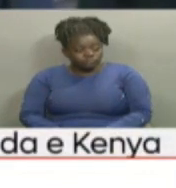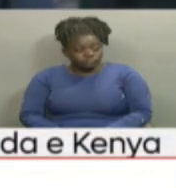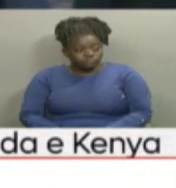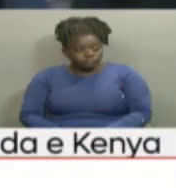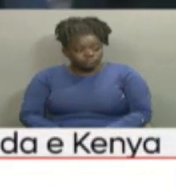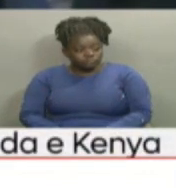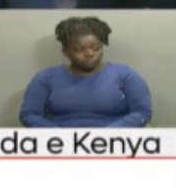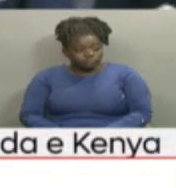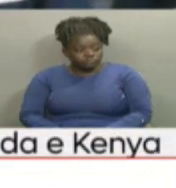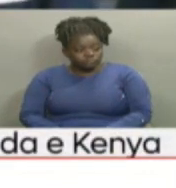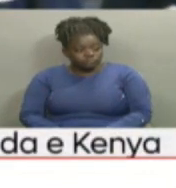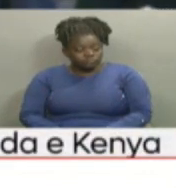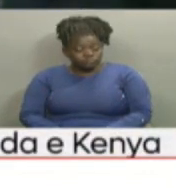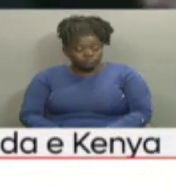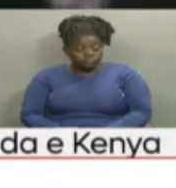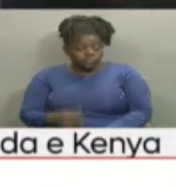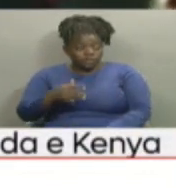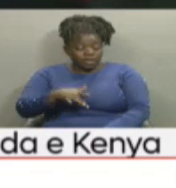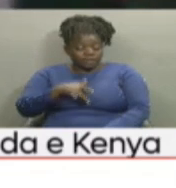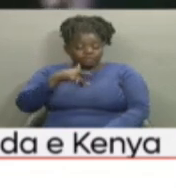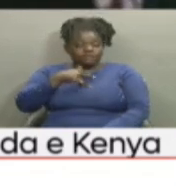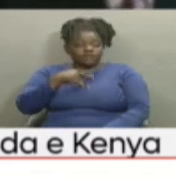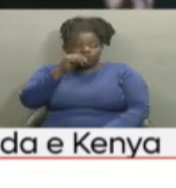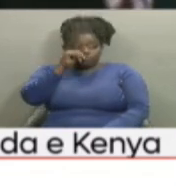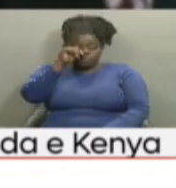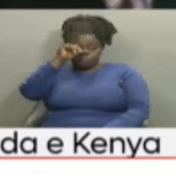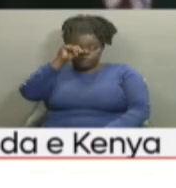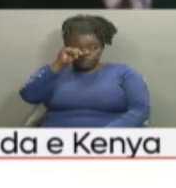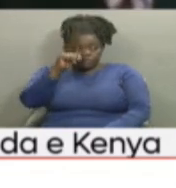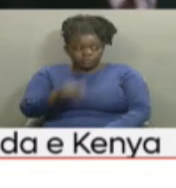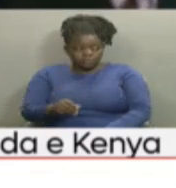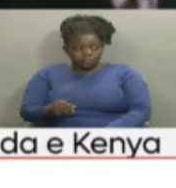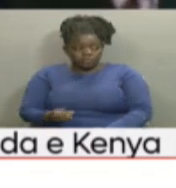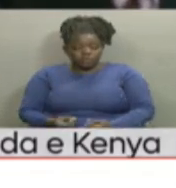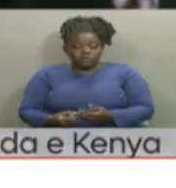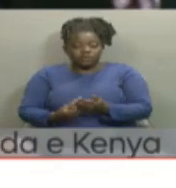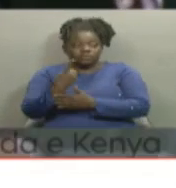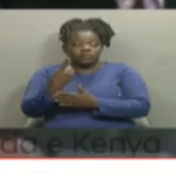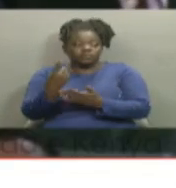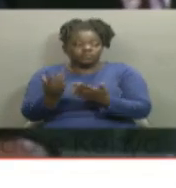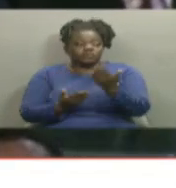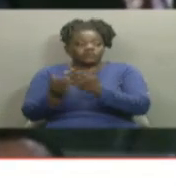And I feel proud that I've been given this opportunity to serve Kenyans.